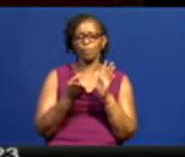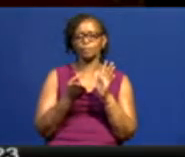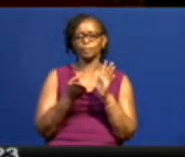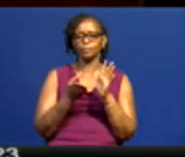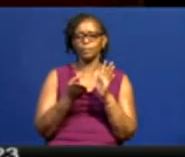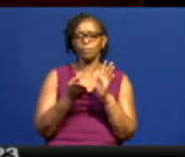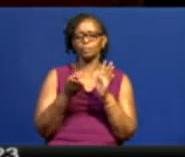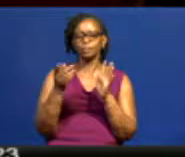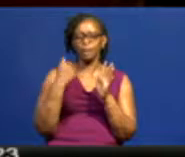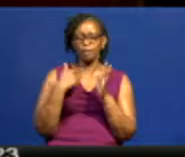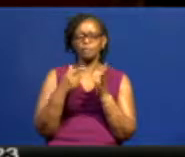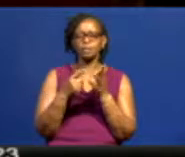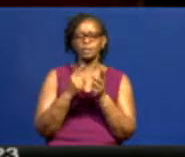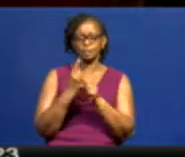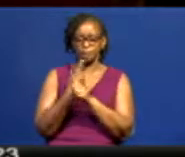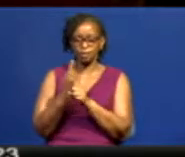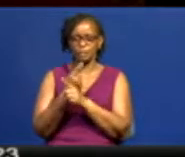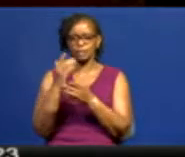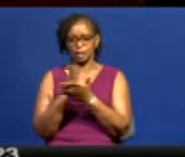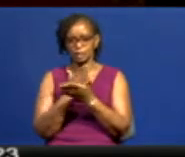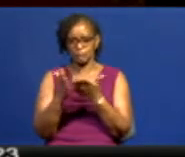concessions to various sectors of the